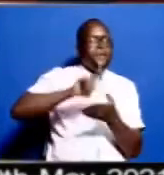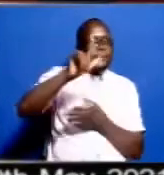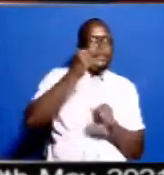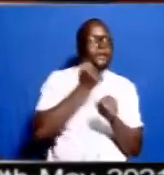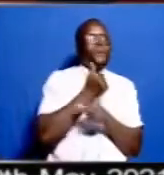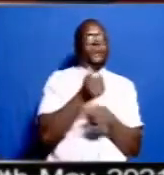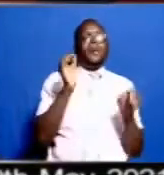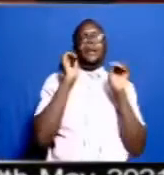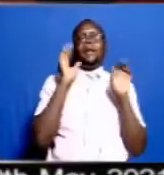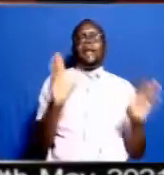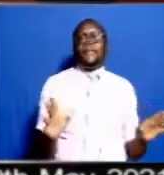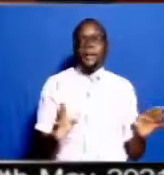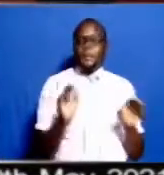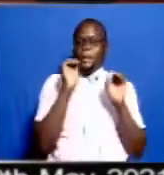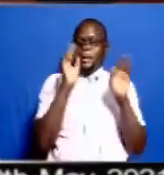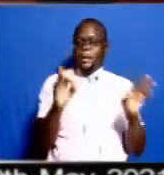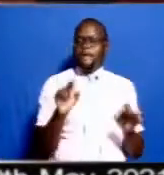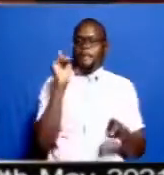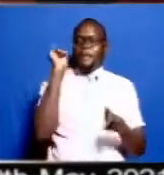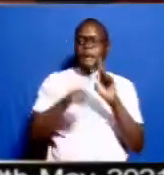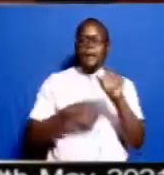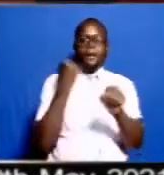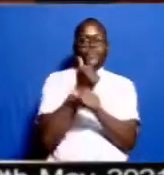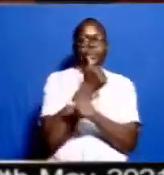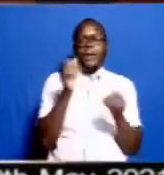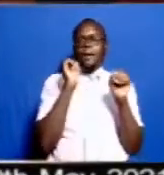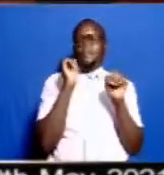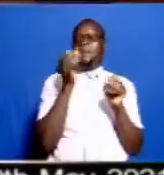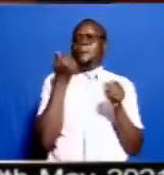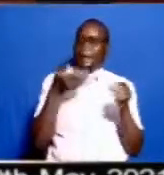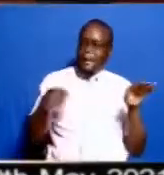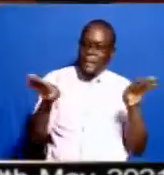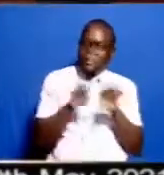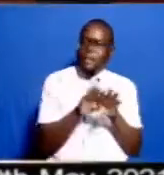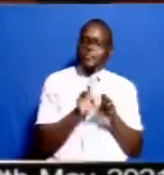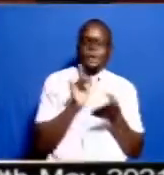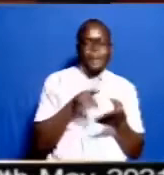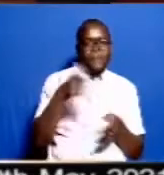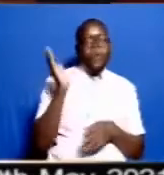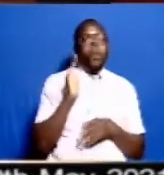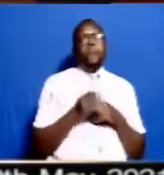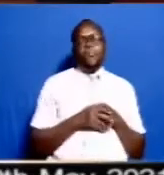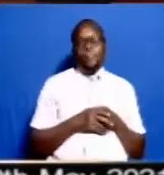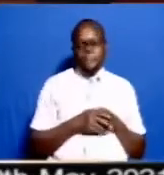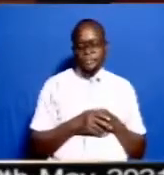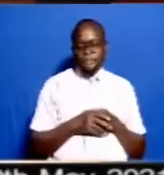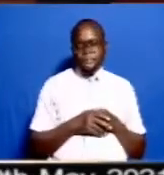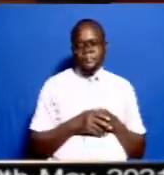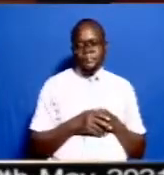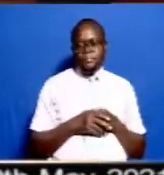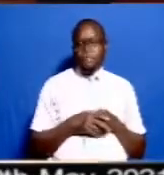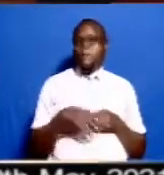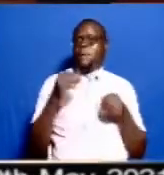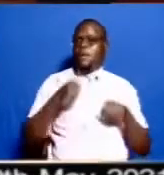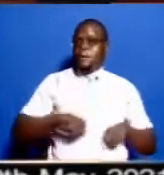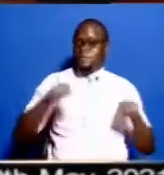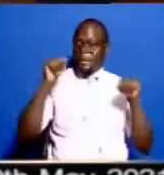very well. If they cannot do very well, let them wind up, Madam Chair. Madam